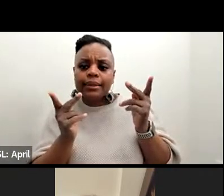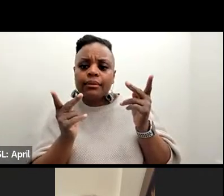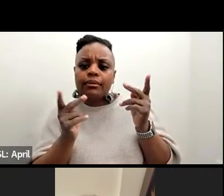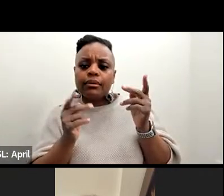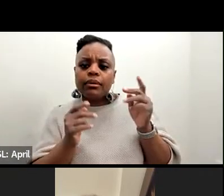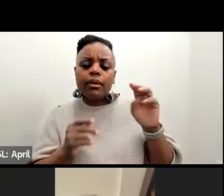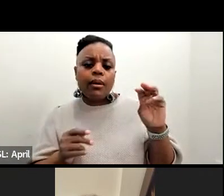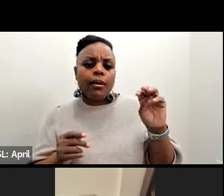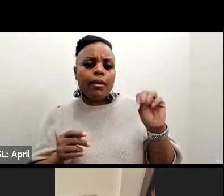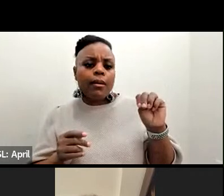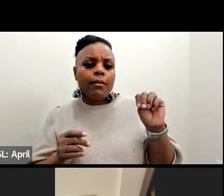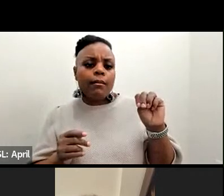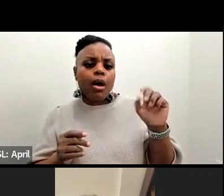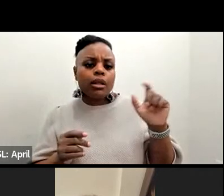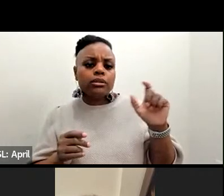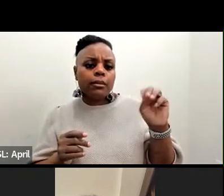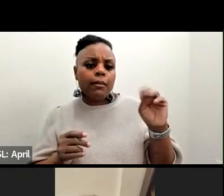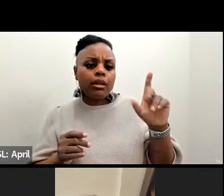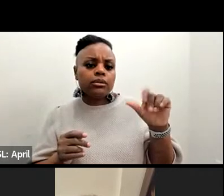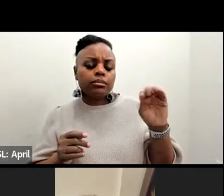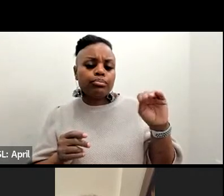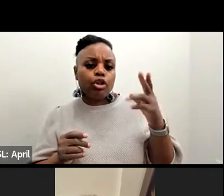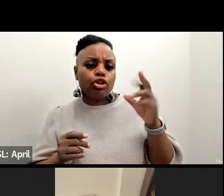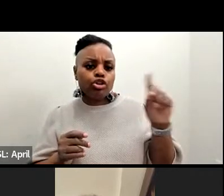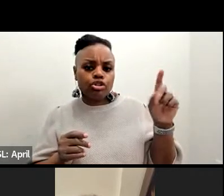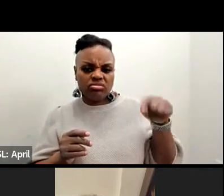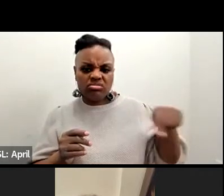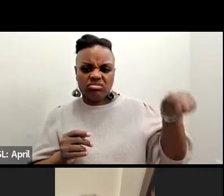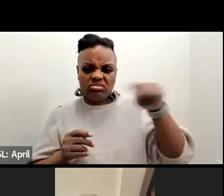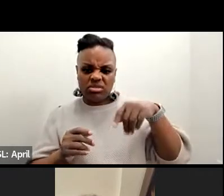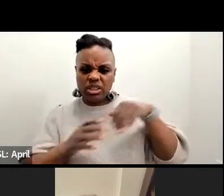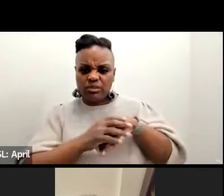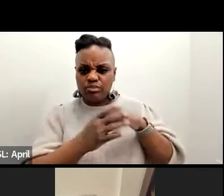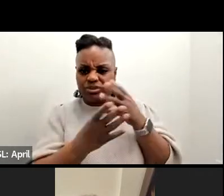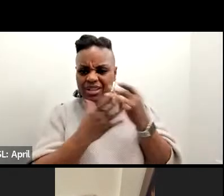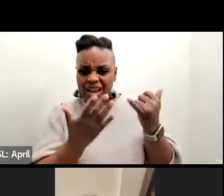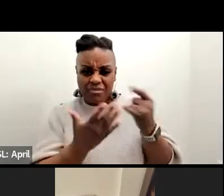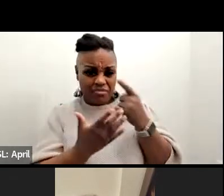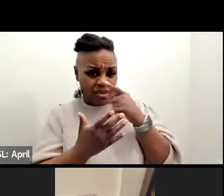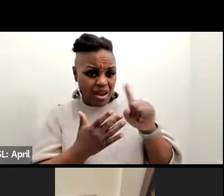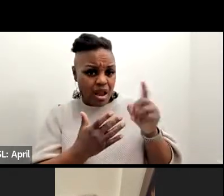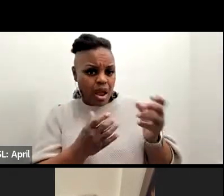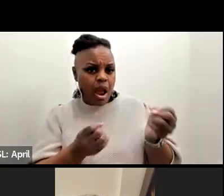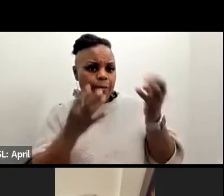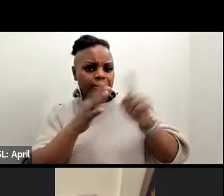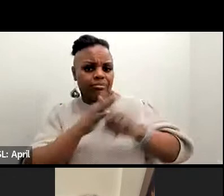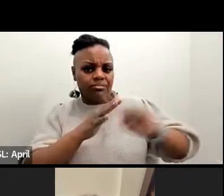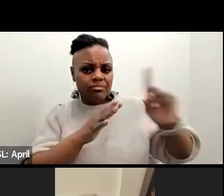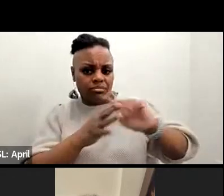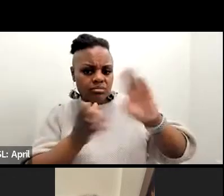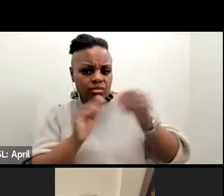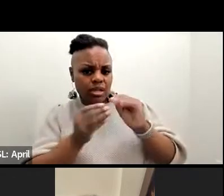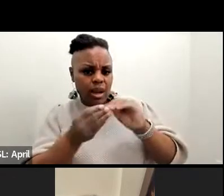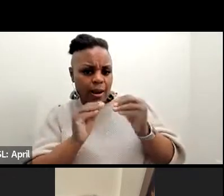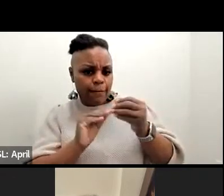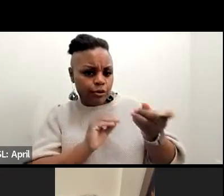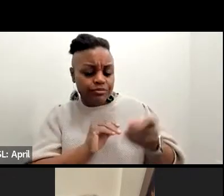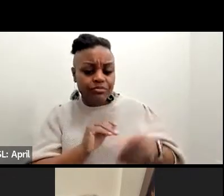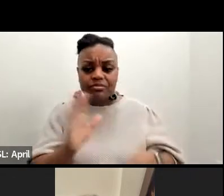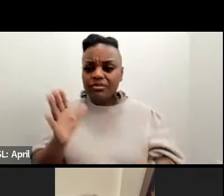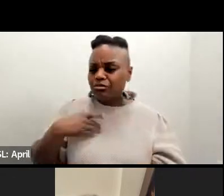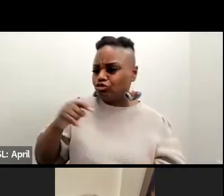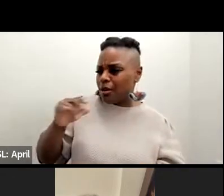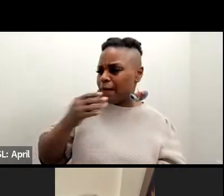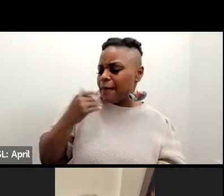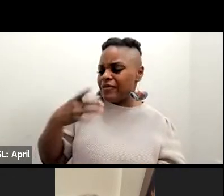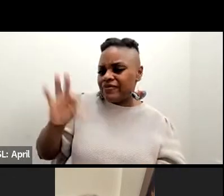now, and how many are in exile? Because that's... Absolutely, I can do my best. In terms of people who are killed, we know that